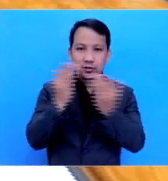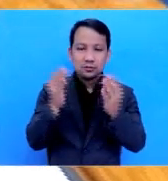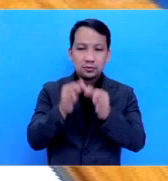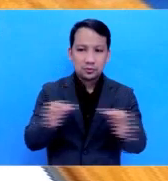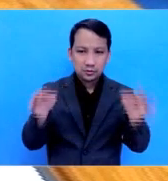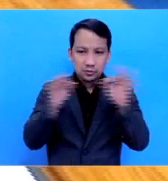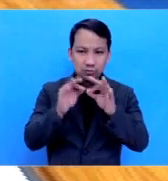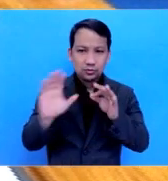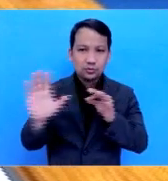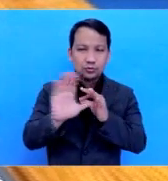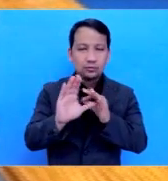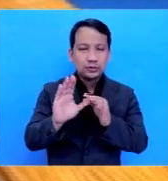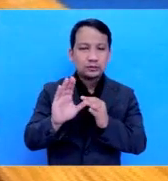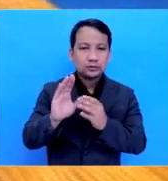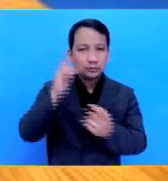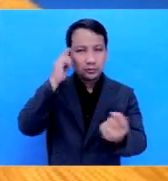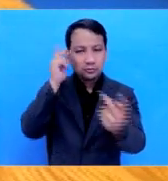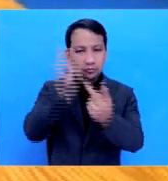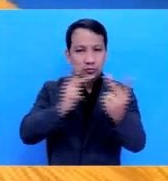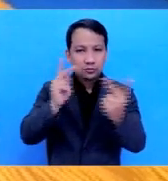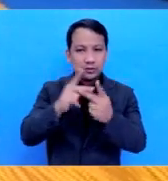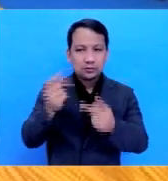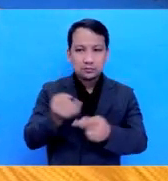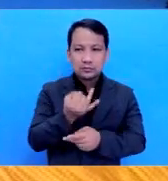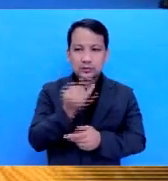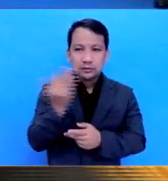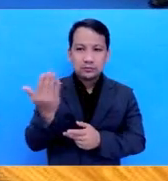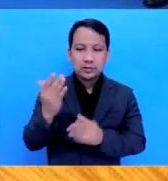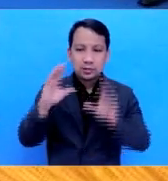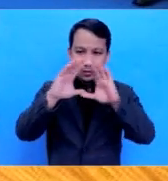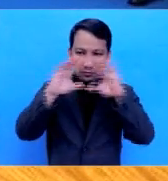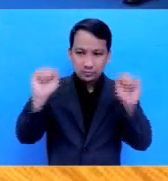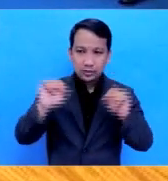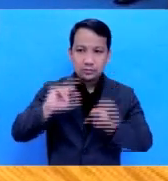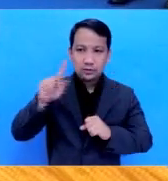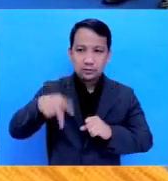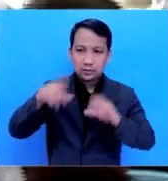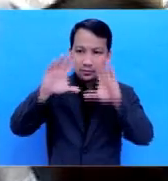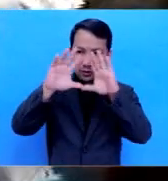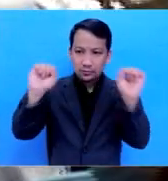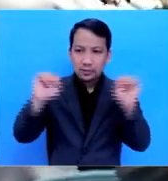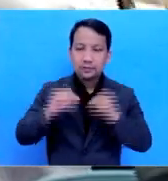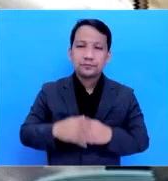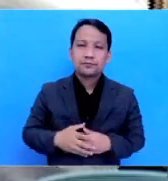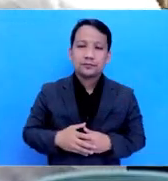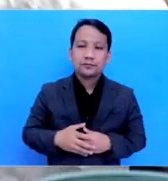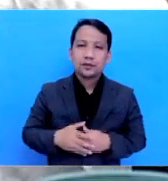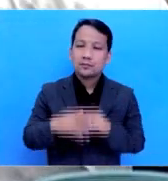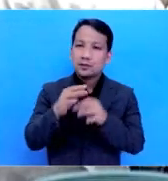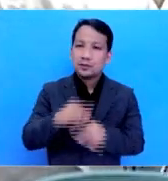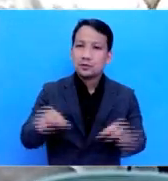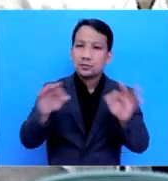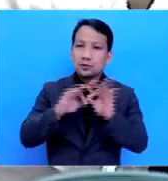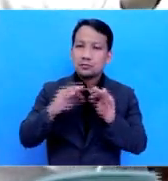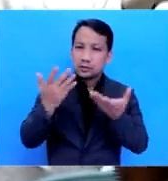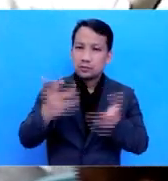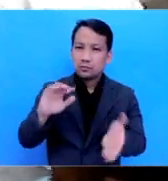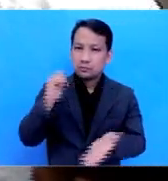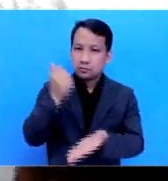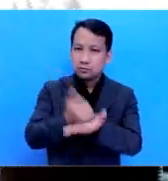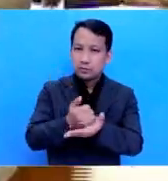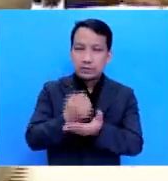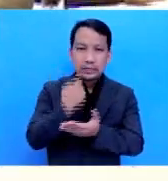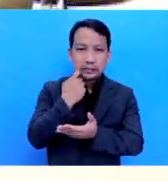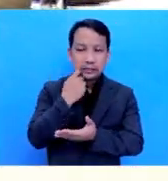kanilang mandato para bilangin ang boto sa presidential at vice presidential race. Matapos aprubahan ang canvassing rules kaninang